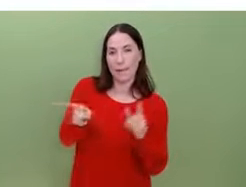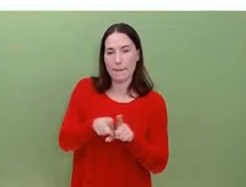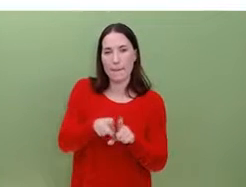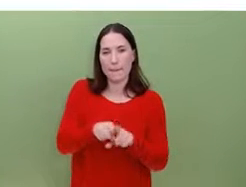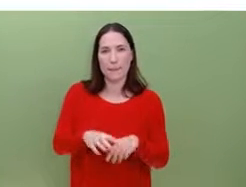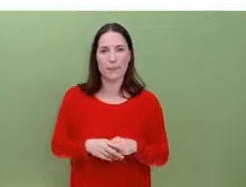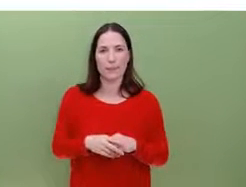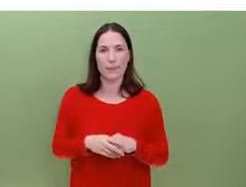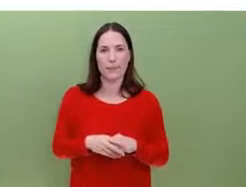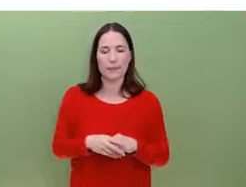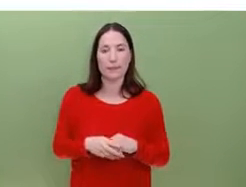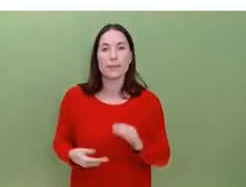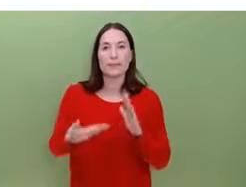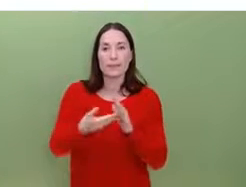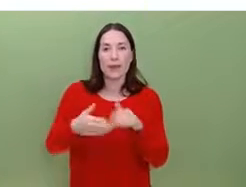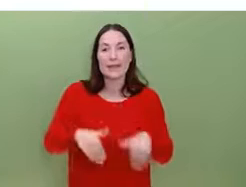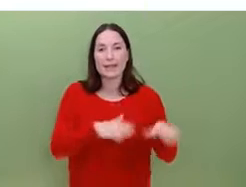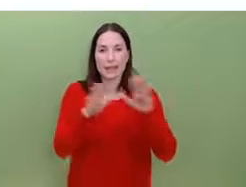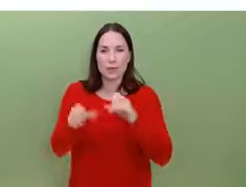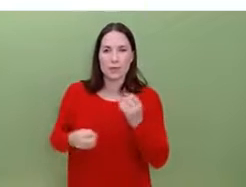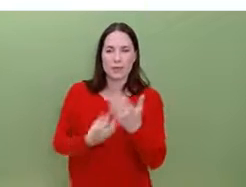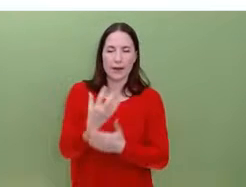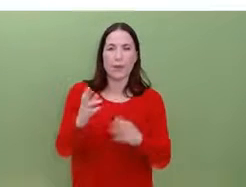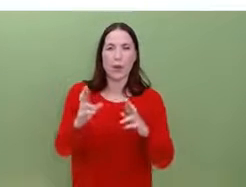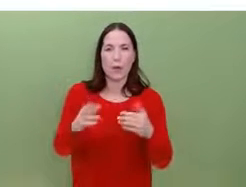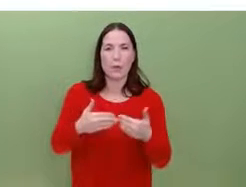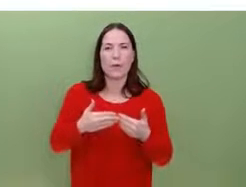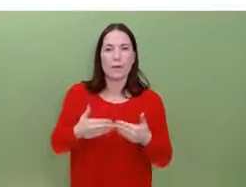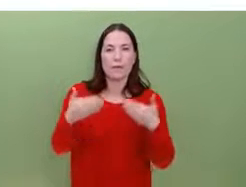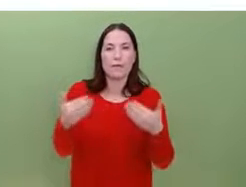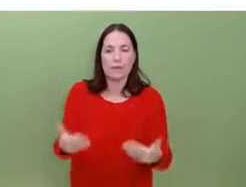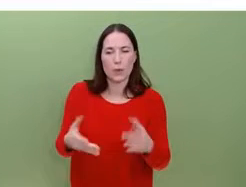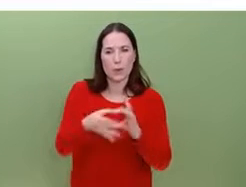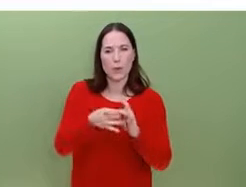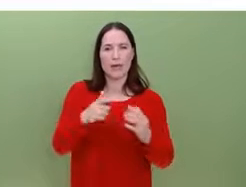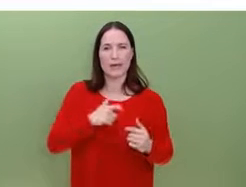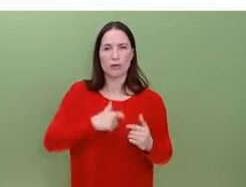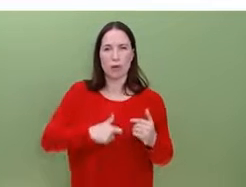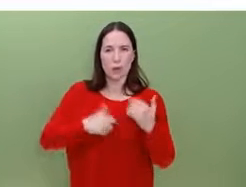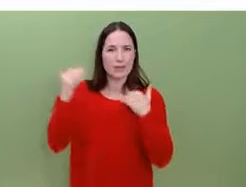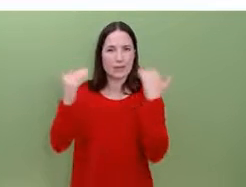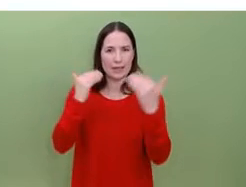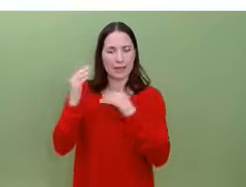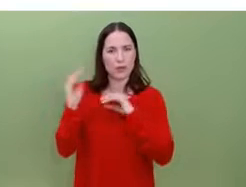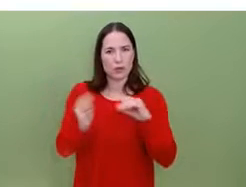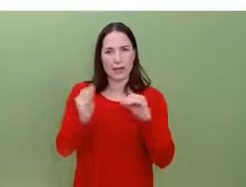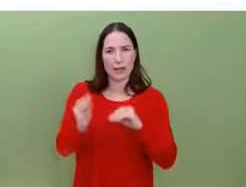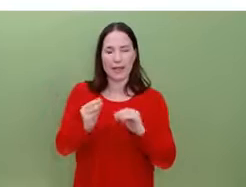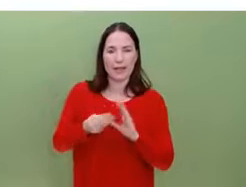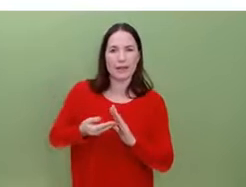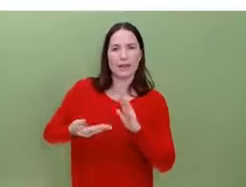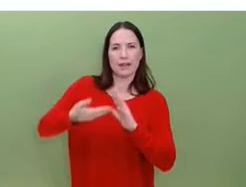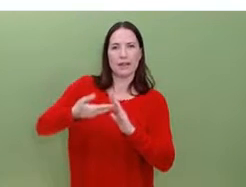national developments that will hopefully be taken forward in terms of senior role training and further top up for CWPs as well.